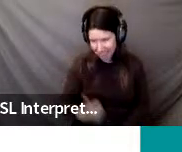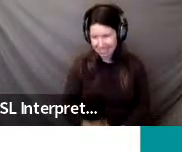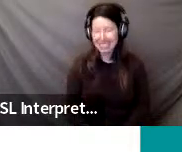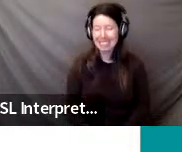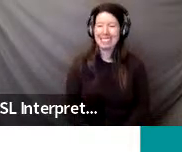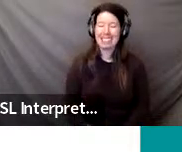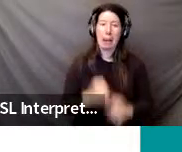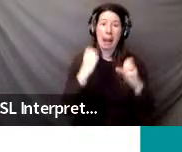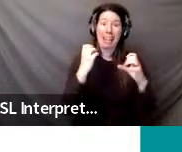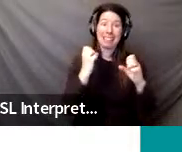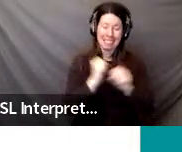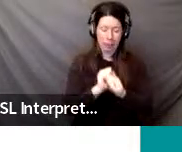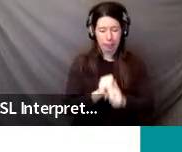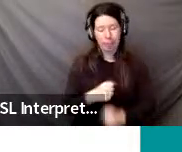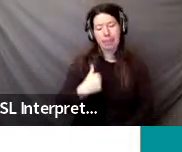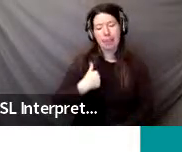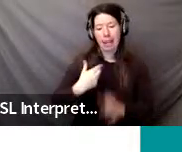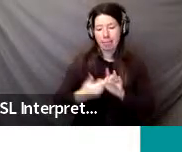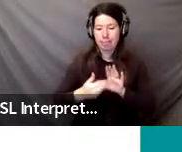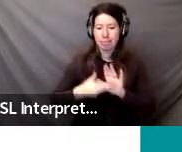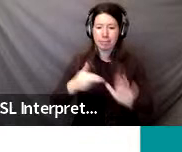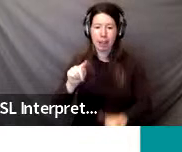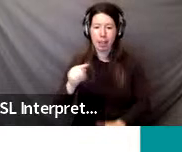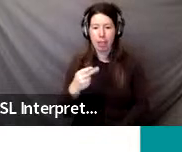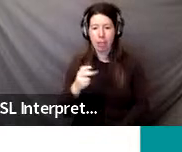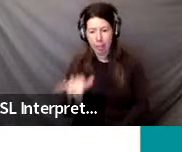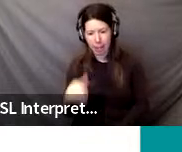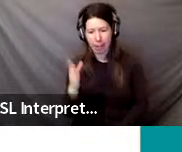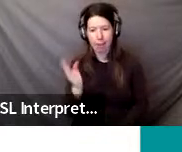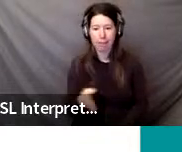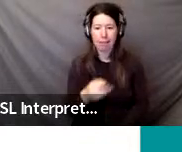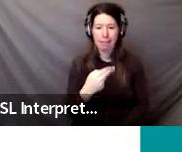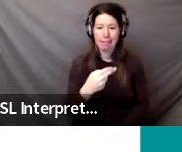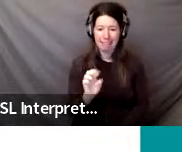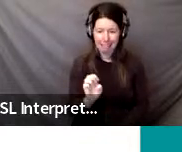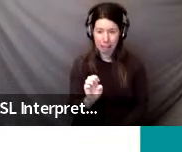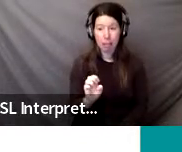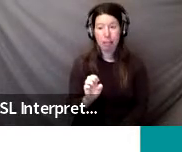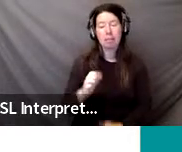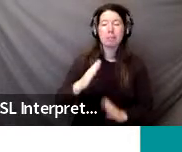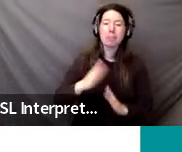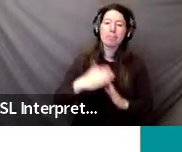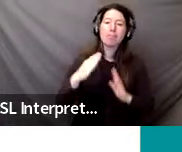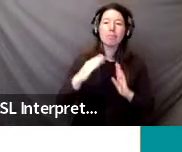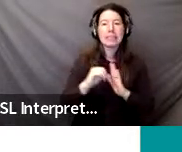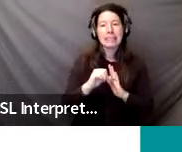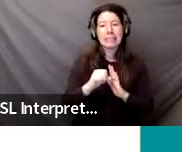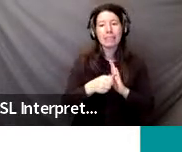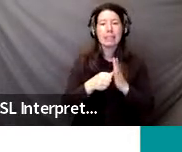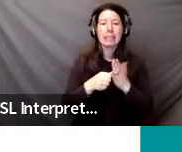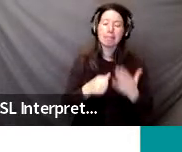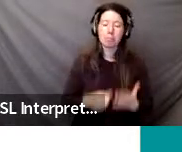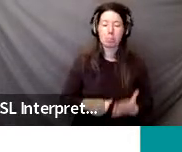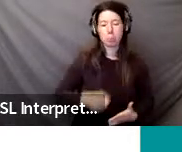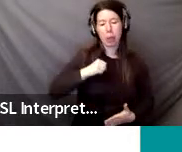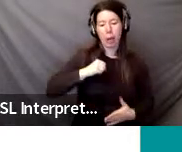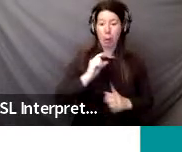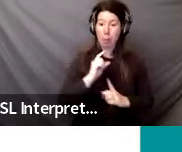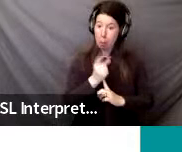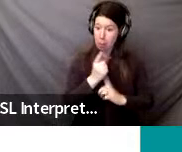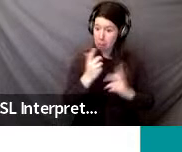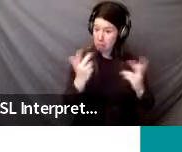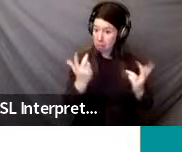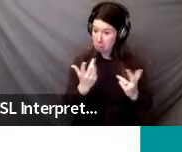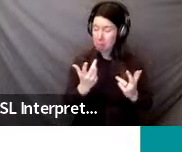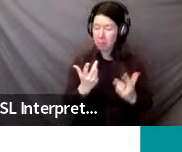Let's see, my pronouns are they, he, and I guess the most significant, most proud moment is that